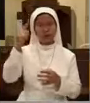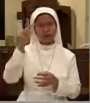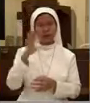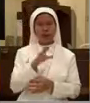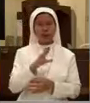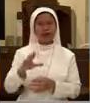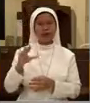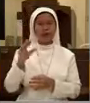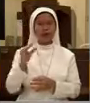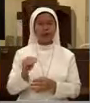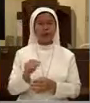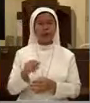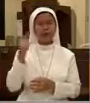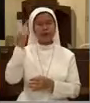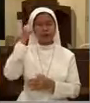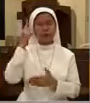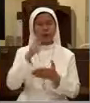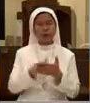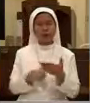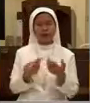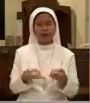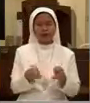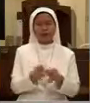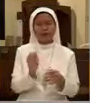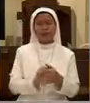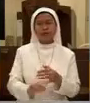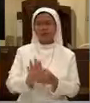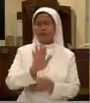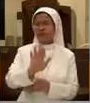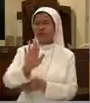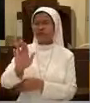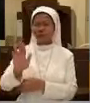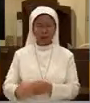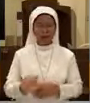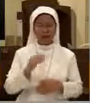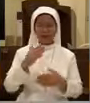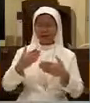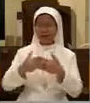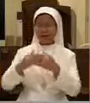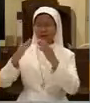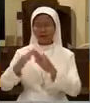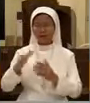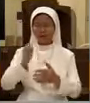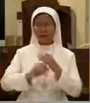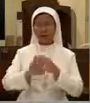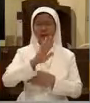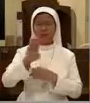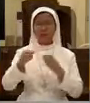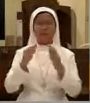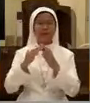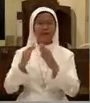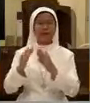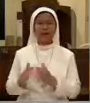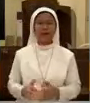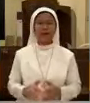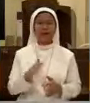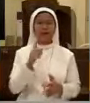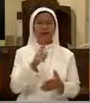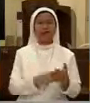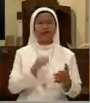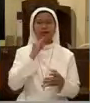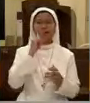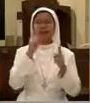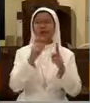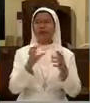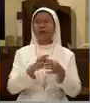reflect, ano ang nangyayari sa bakura ninyo? Ano ang nangyayari sa inyong barangay? And what does the Word of